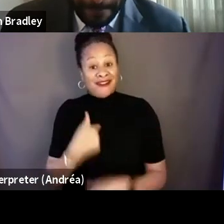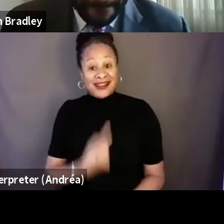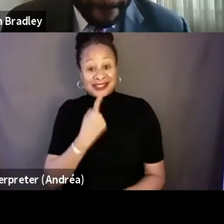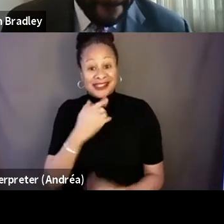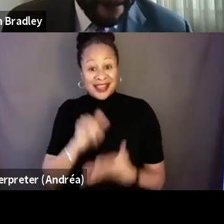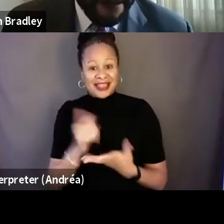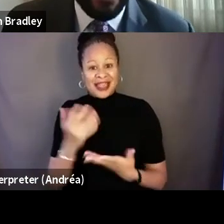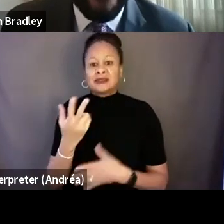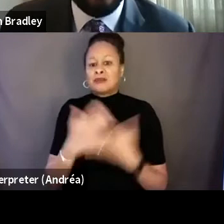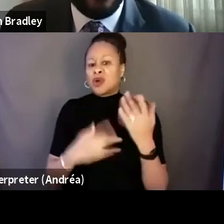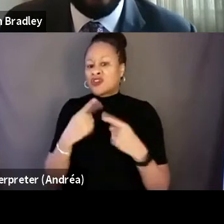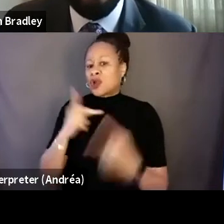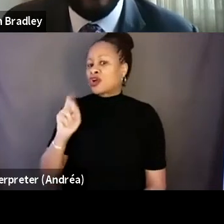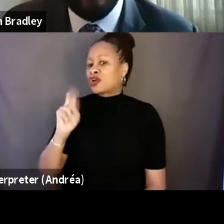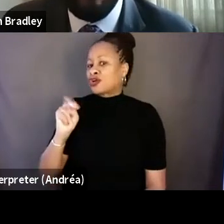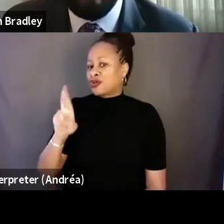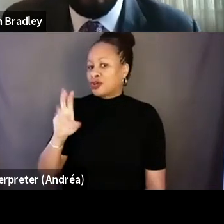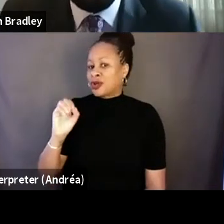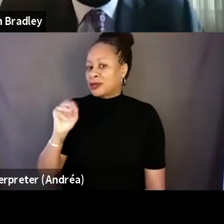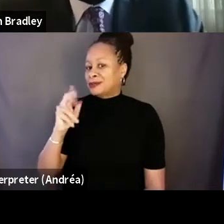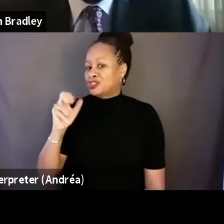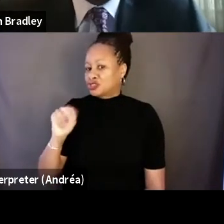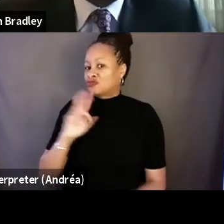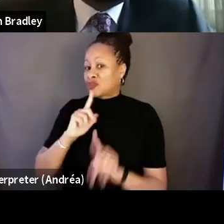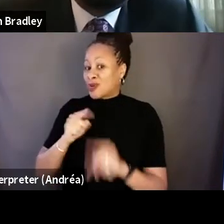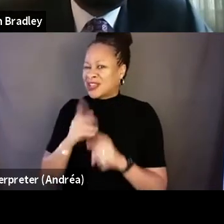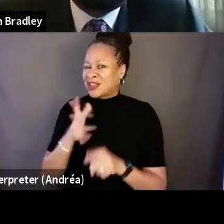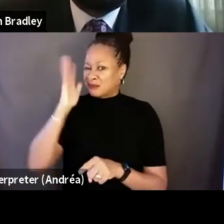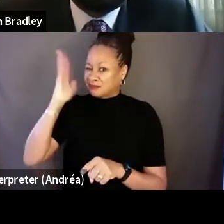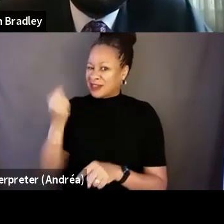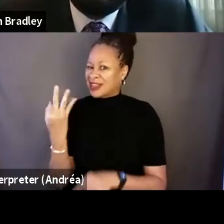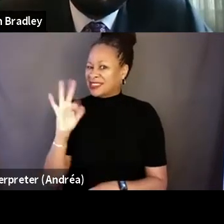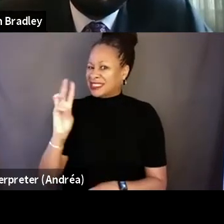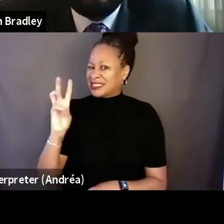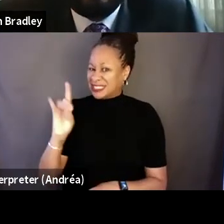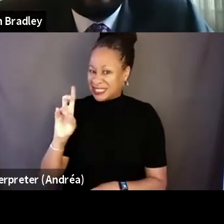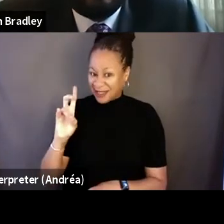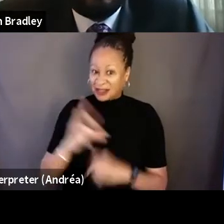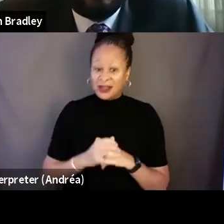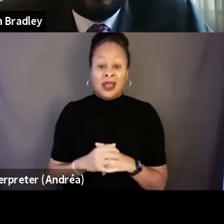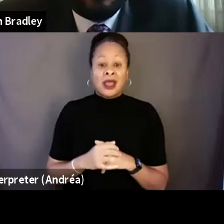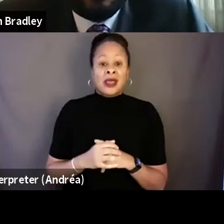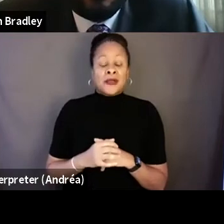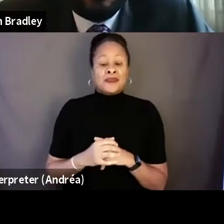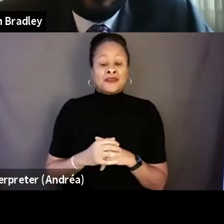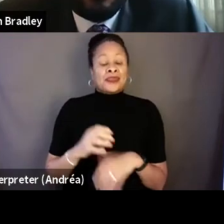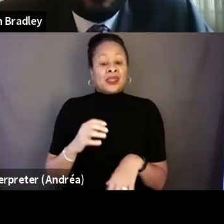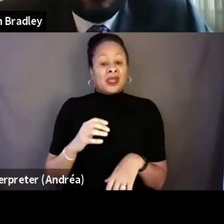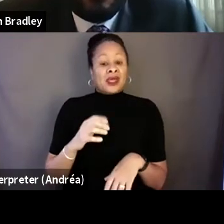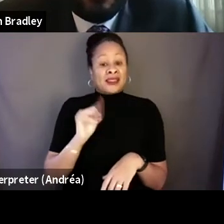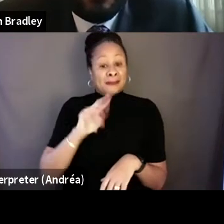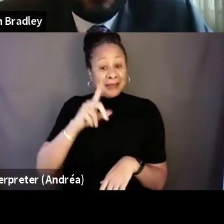Kerner Commission report said a long time ago, was how the media does not focus on the